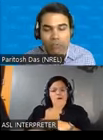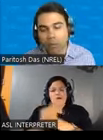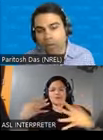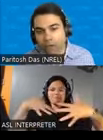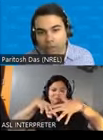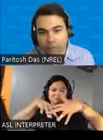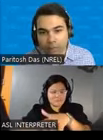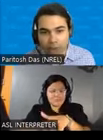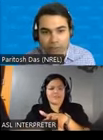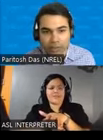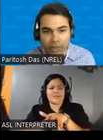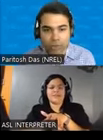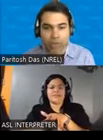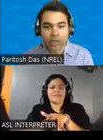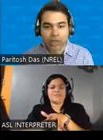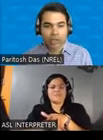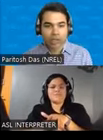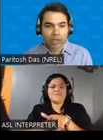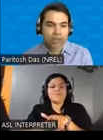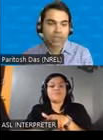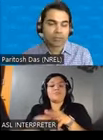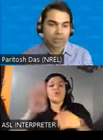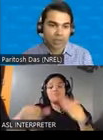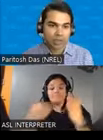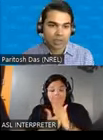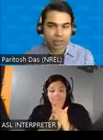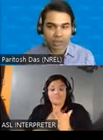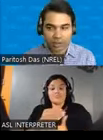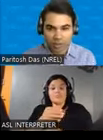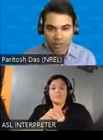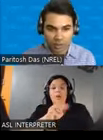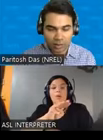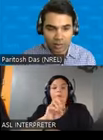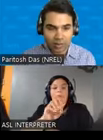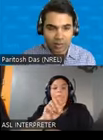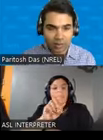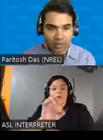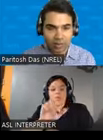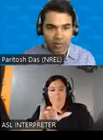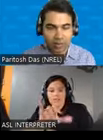out from our climate modeling efforts as well. Next slide, please.